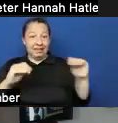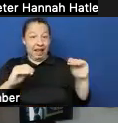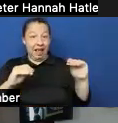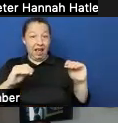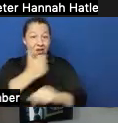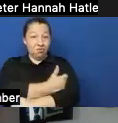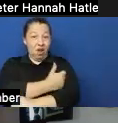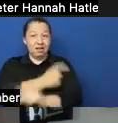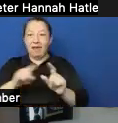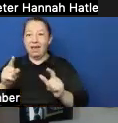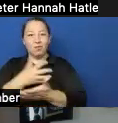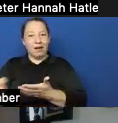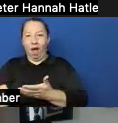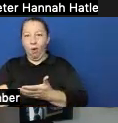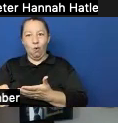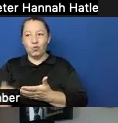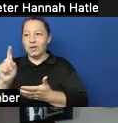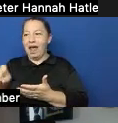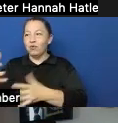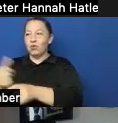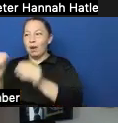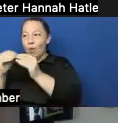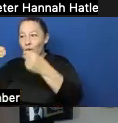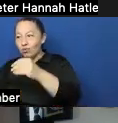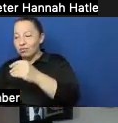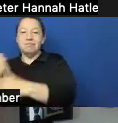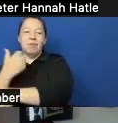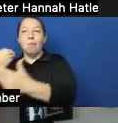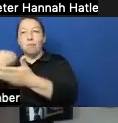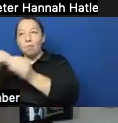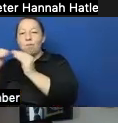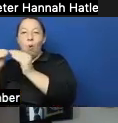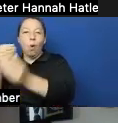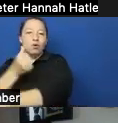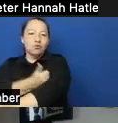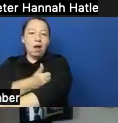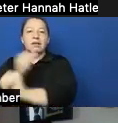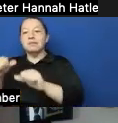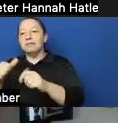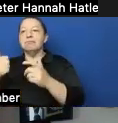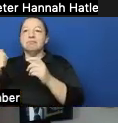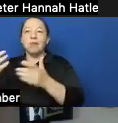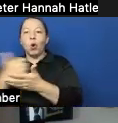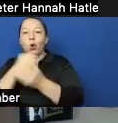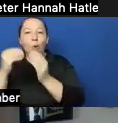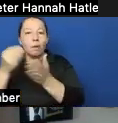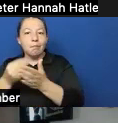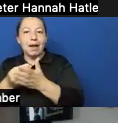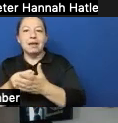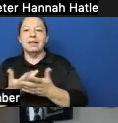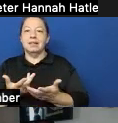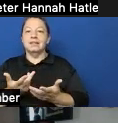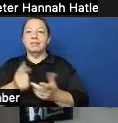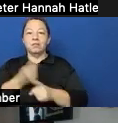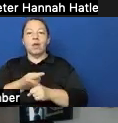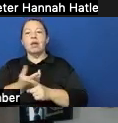and they have to get more. And that's money, criminal conspiracy and corruption and illegal activities for their paper. When it